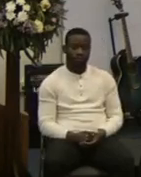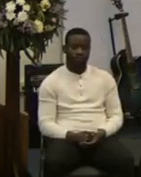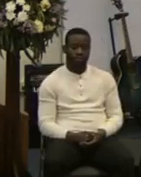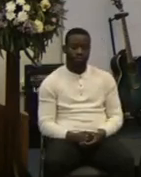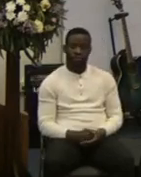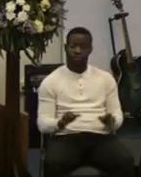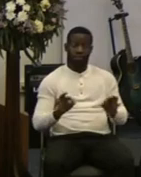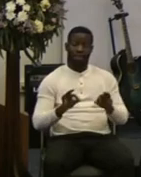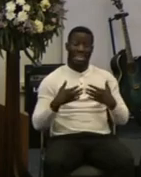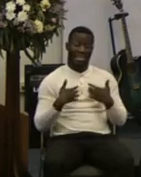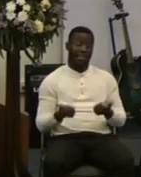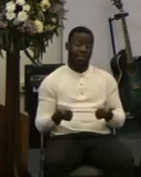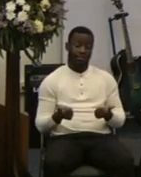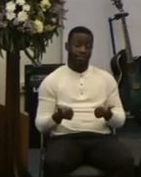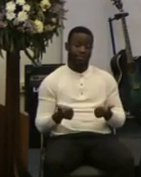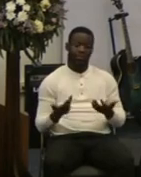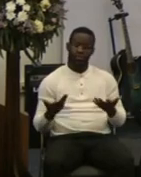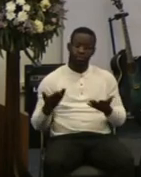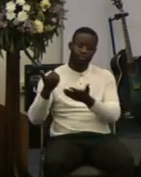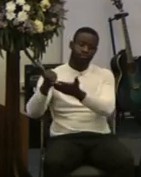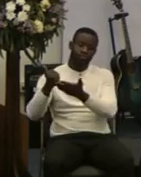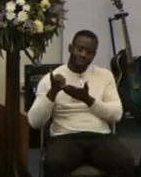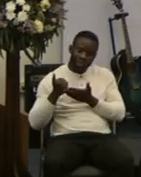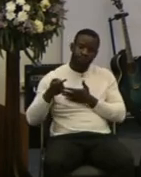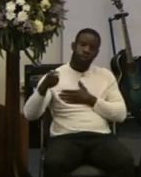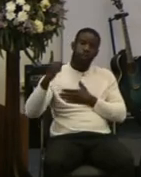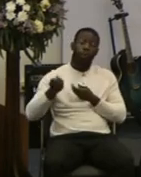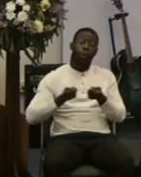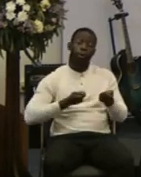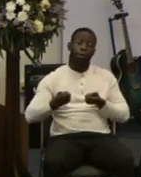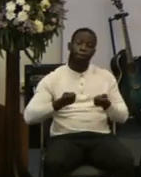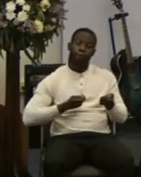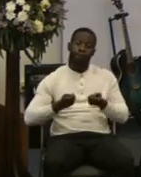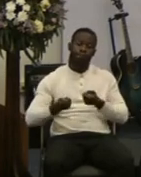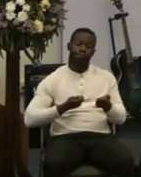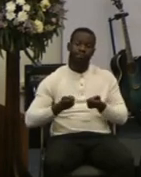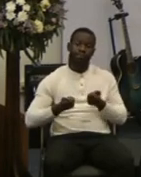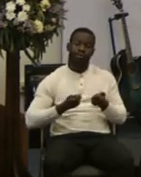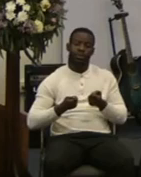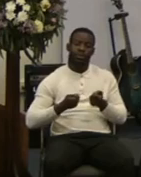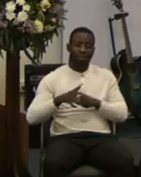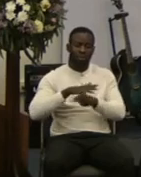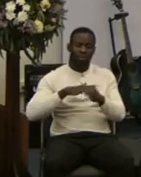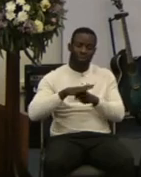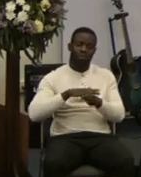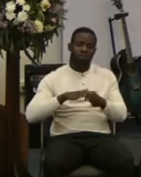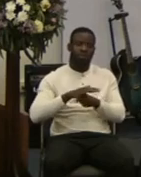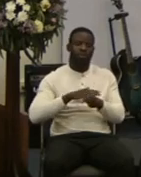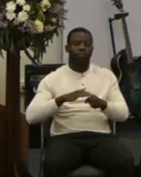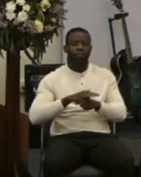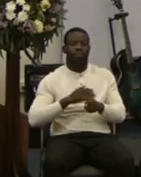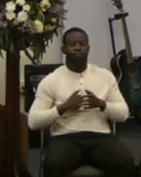No healing, just the grace of God to cope within the situation.